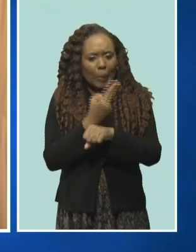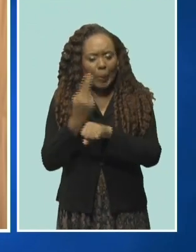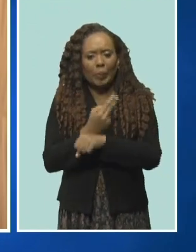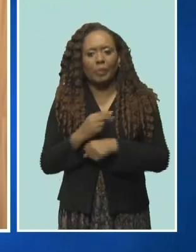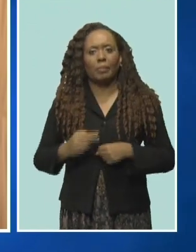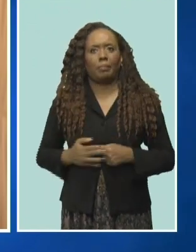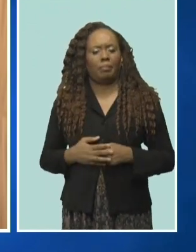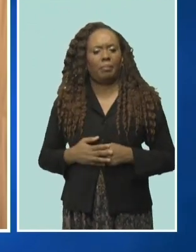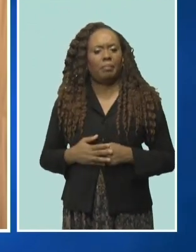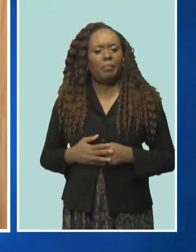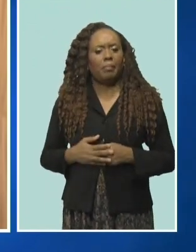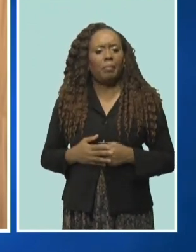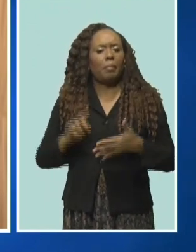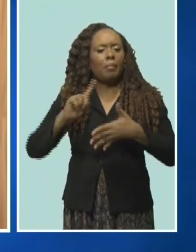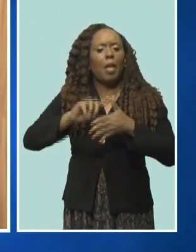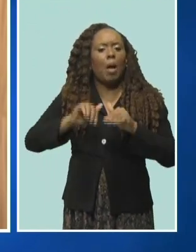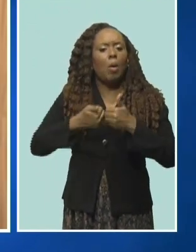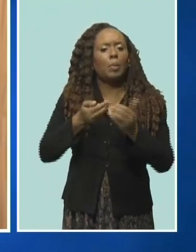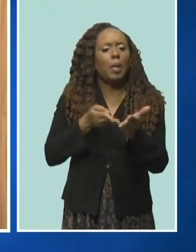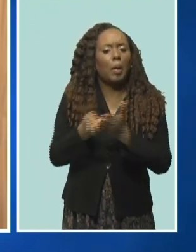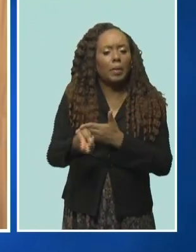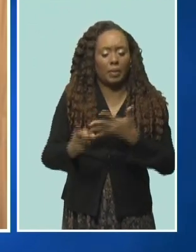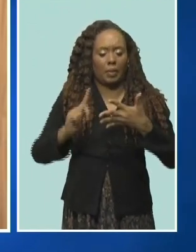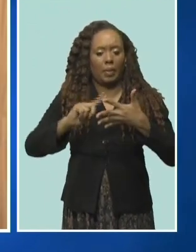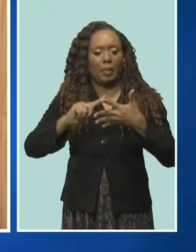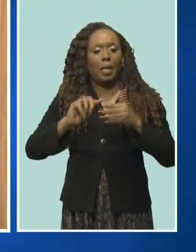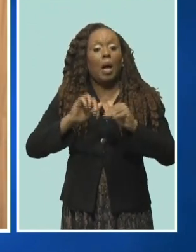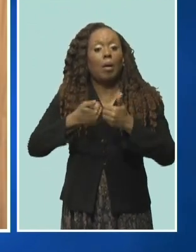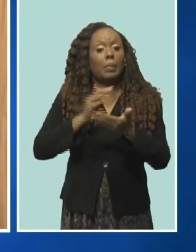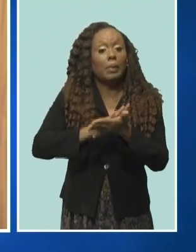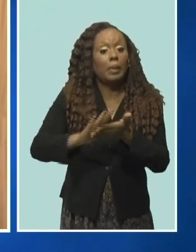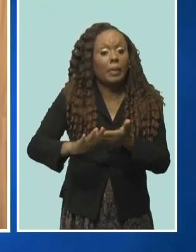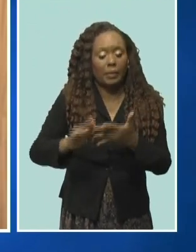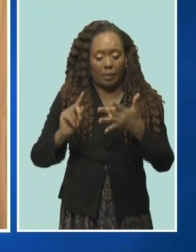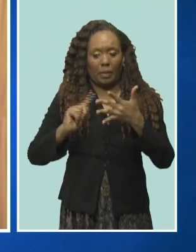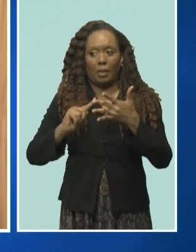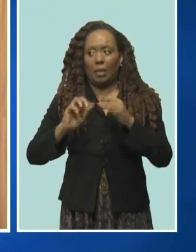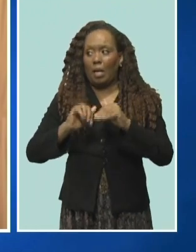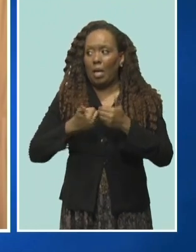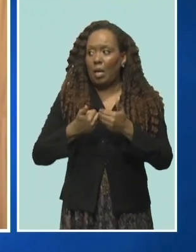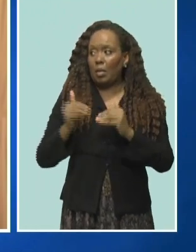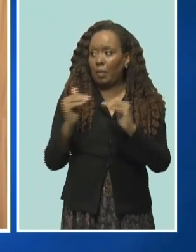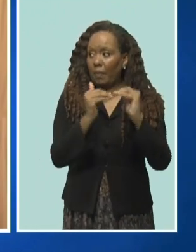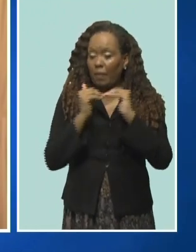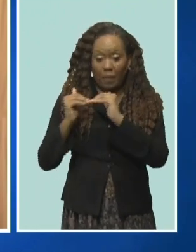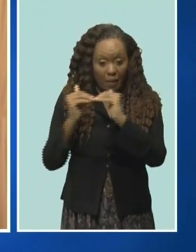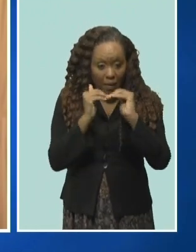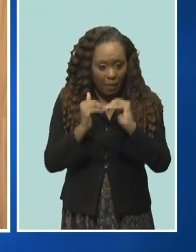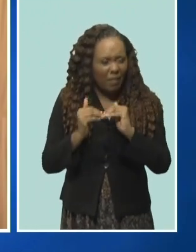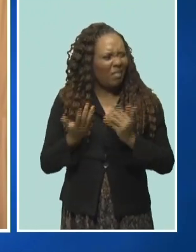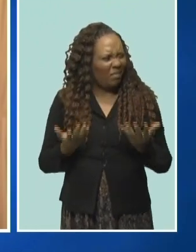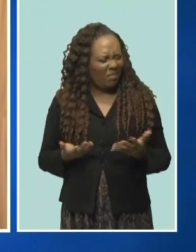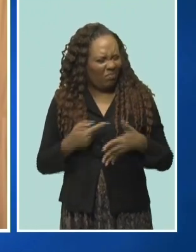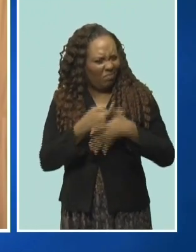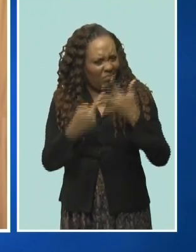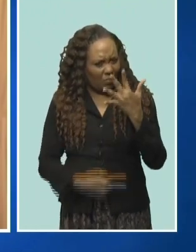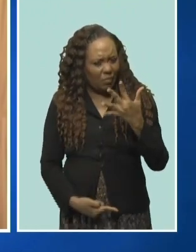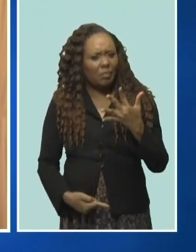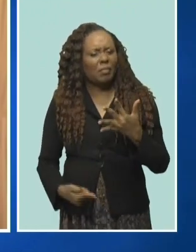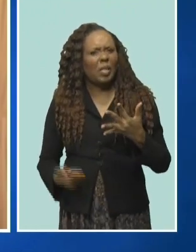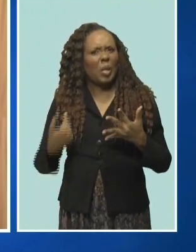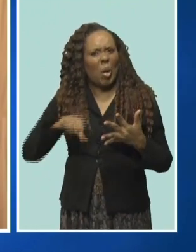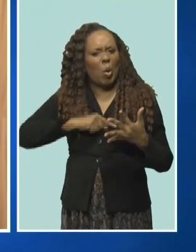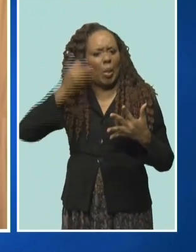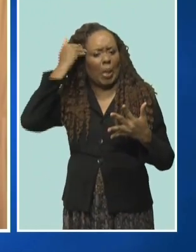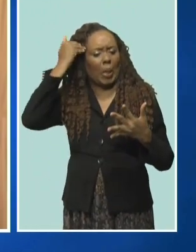honest, compassionate, caring, courteous, fair. I'm just mentioning only a few, but we all know what they